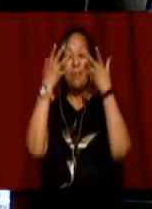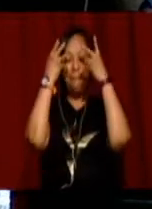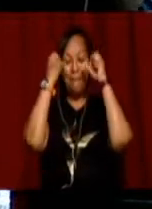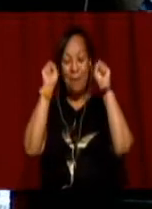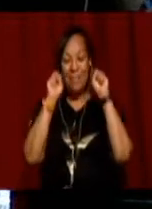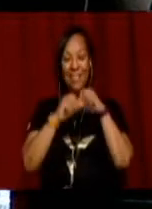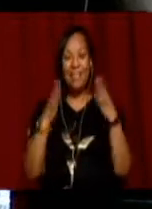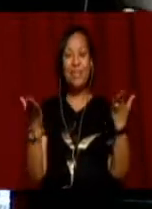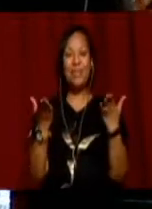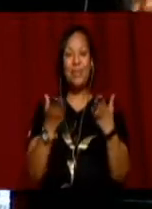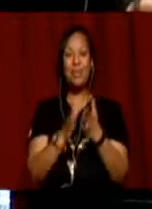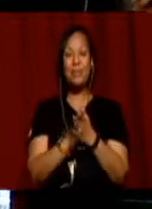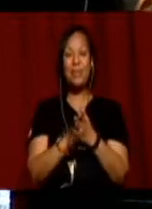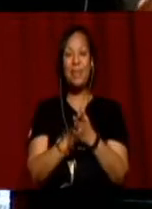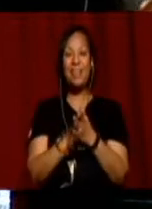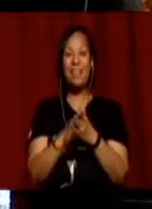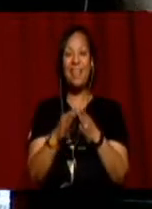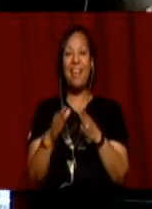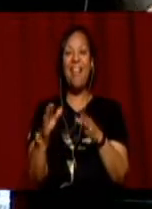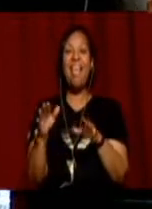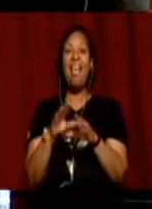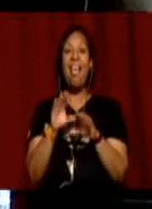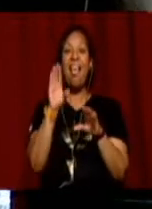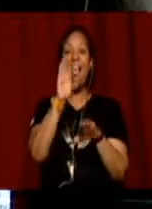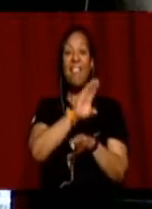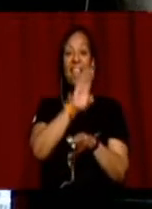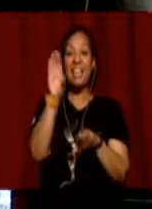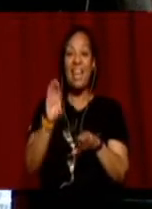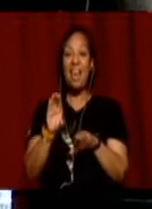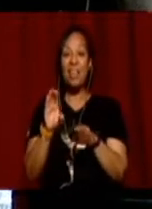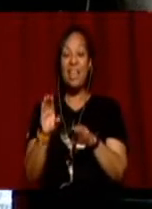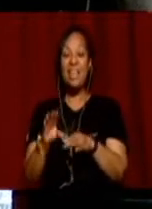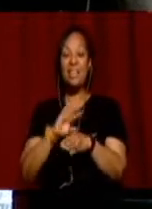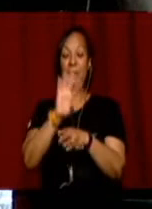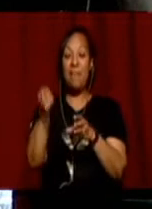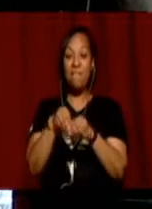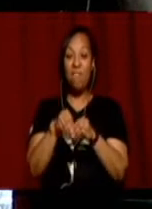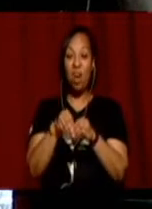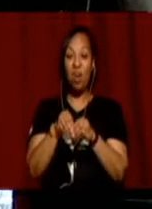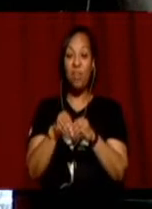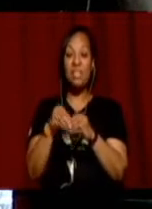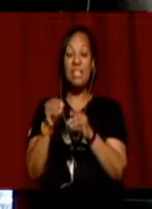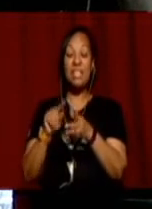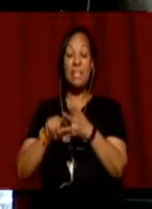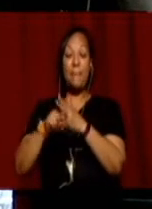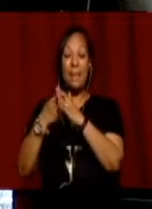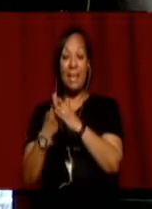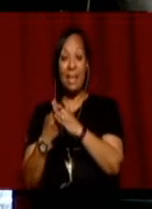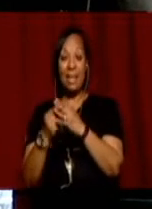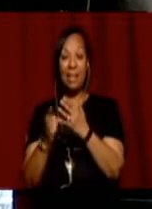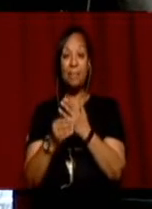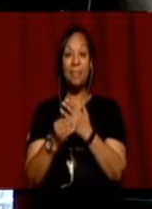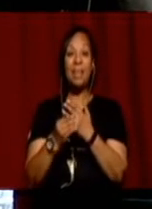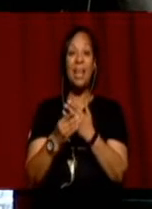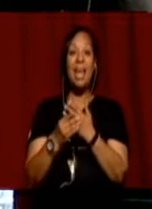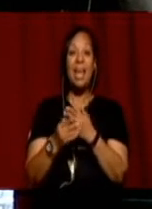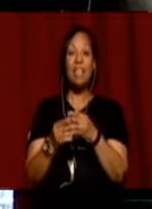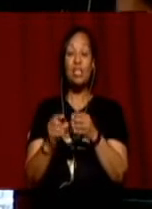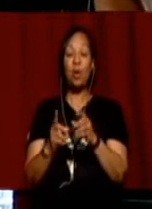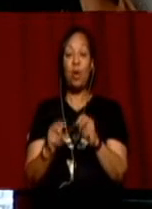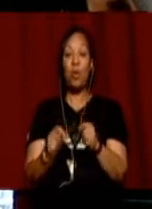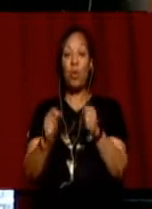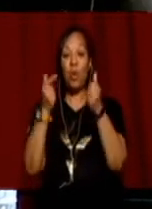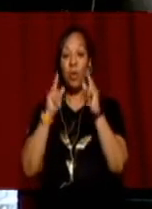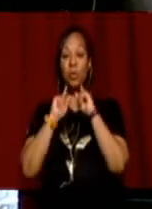so much for being here. The county has been involved since day one in a rapid